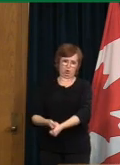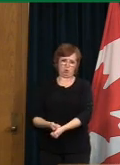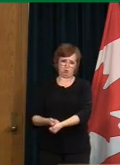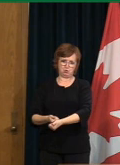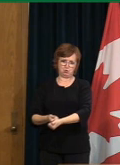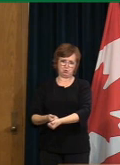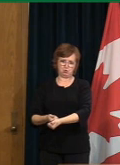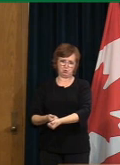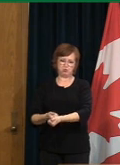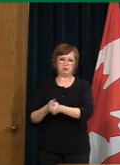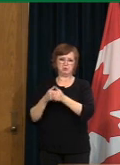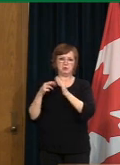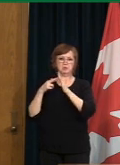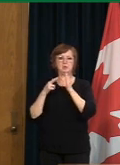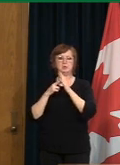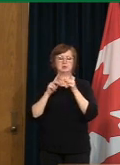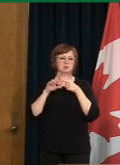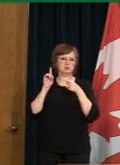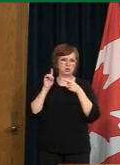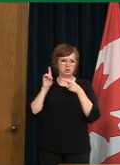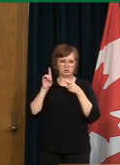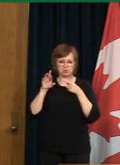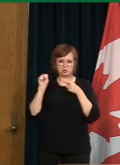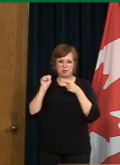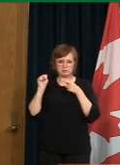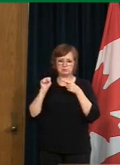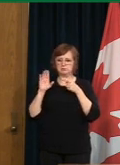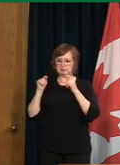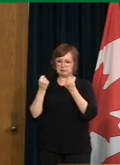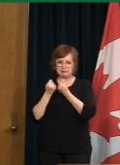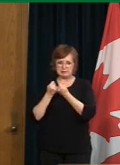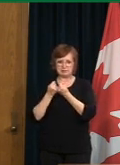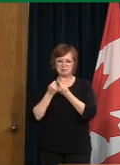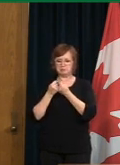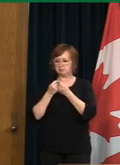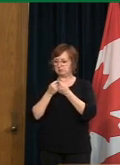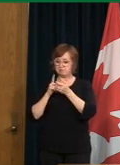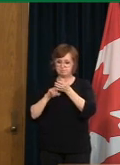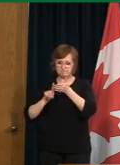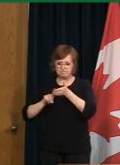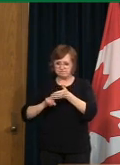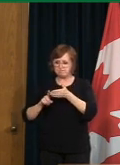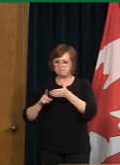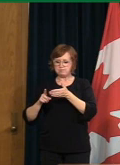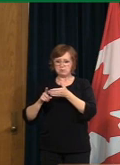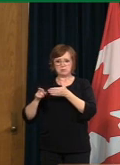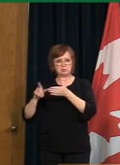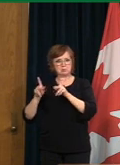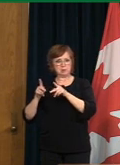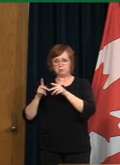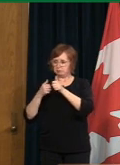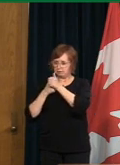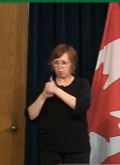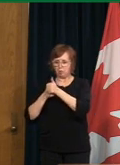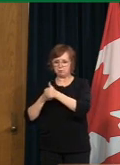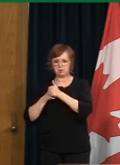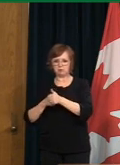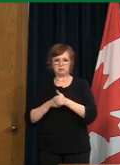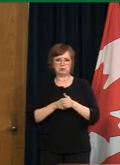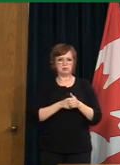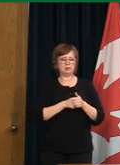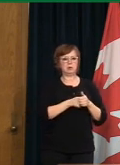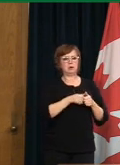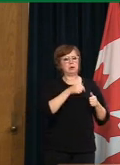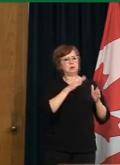advice that has been provided by Dr. Shahab and his team. And we expect that to continue in the days ahead, and where people are stepping outside of that